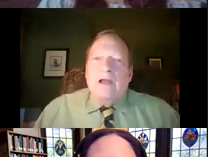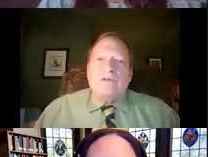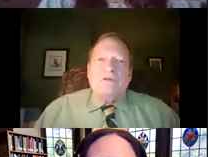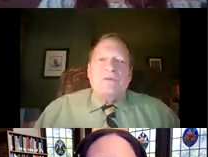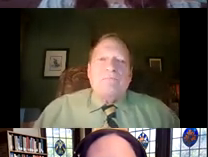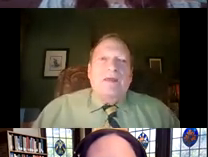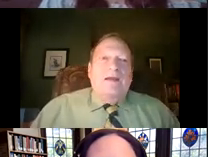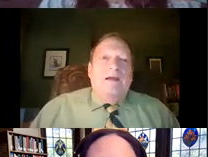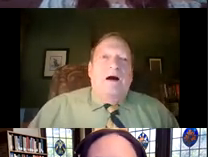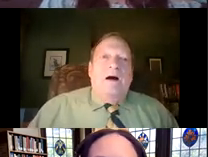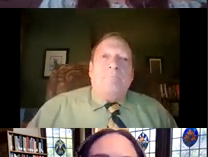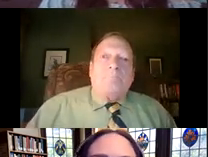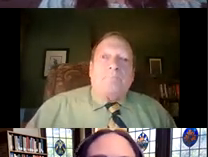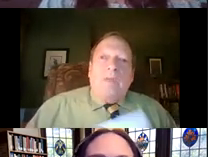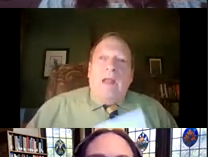reunion classes.